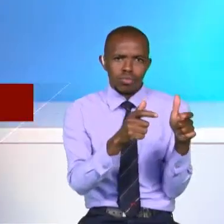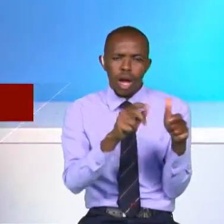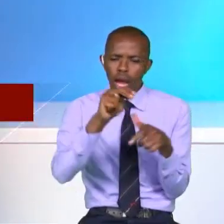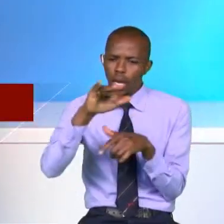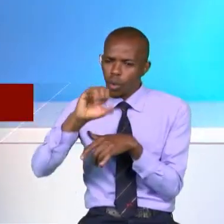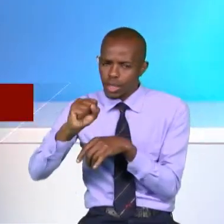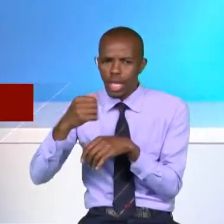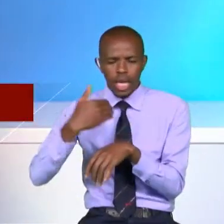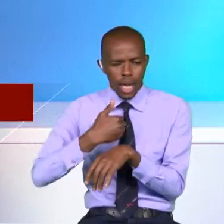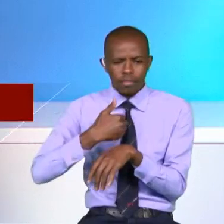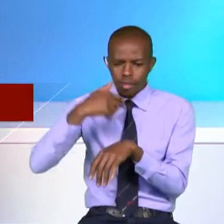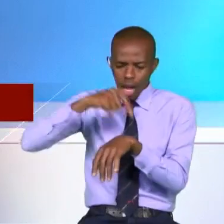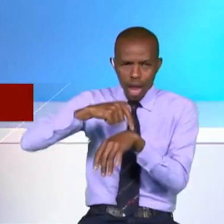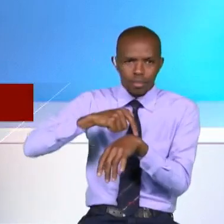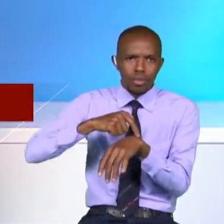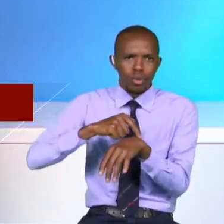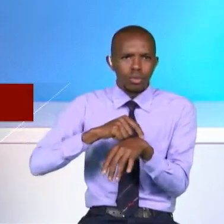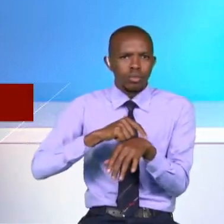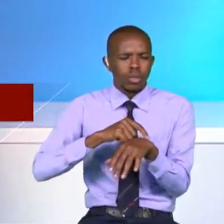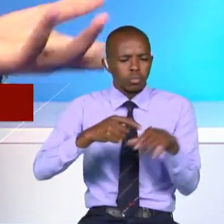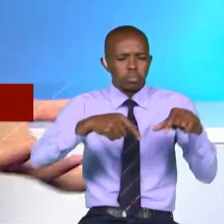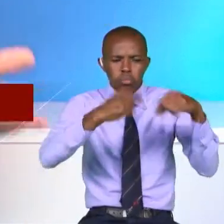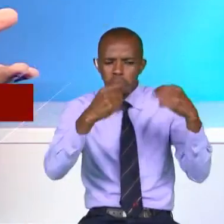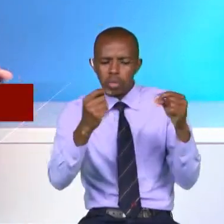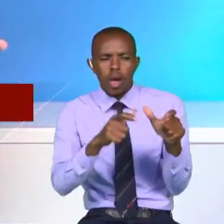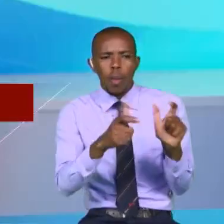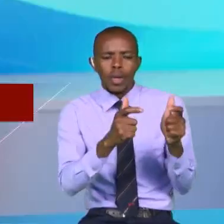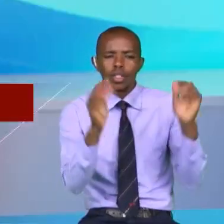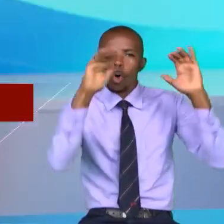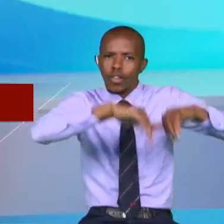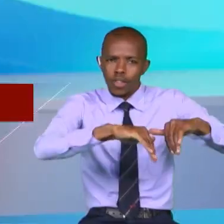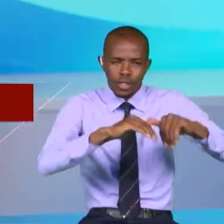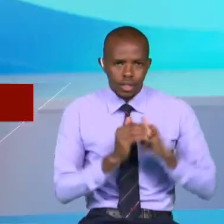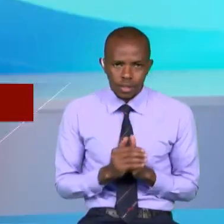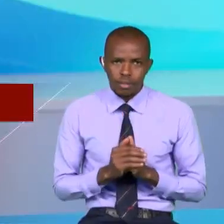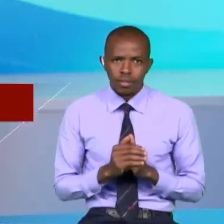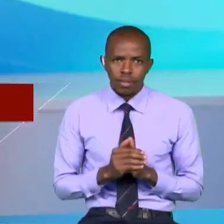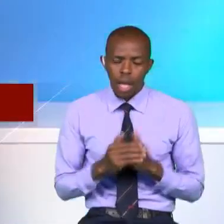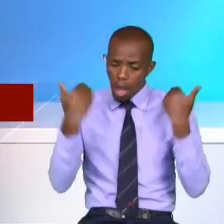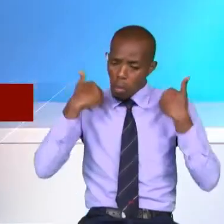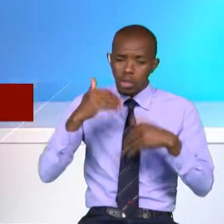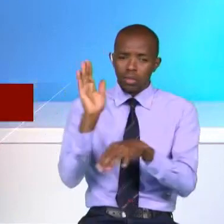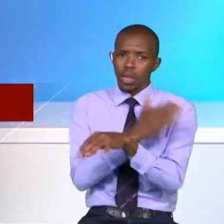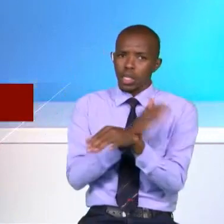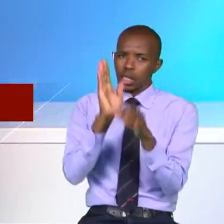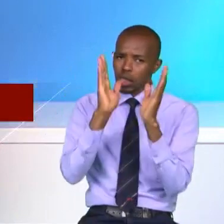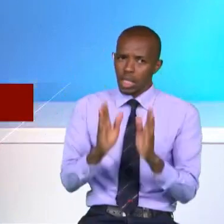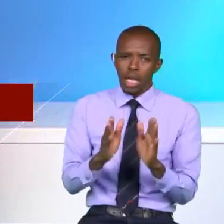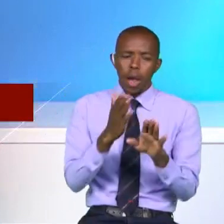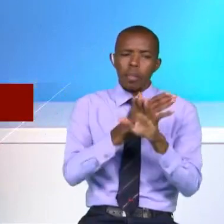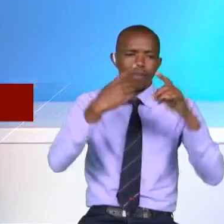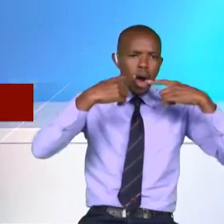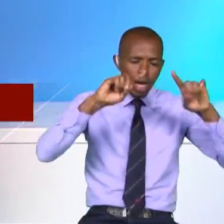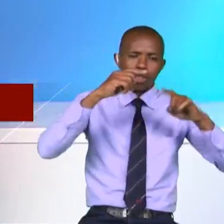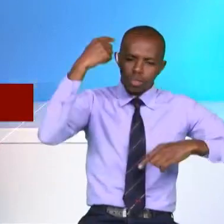to disperse a press conference by artists. How did you know you are Uda? By artists. This was even before I declared that I'm going to